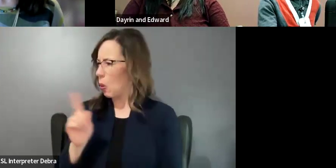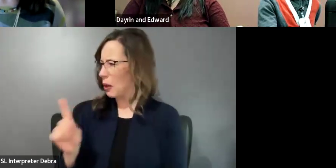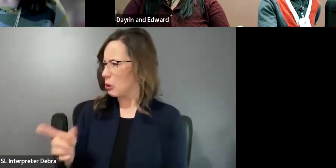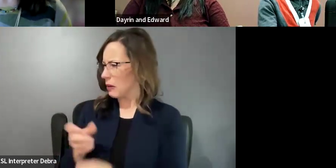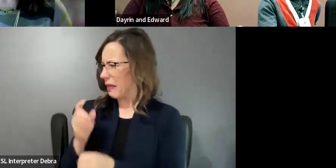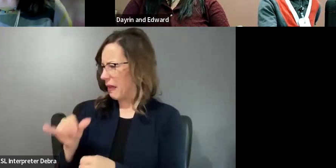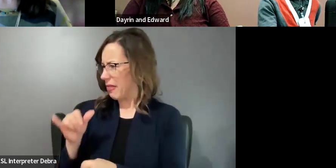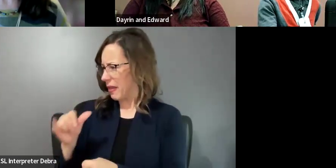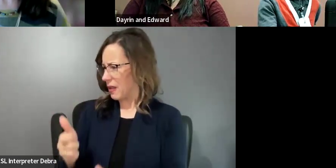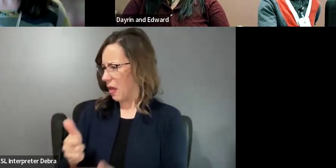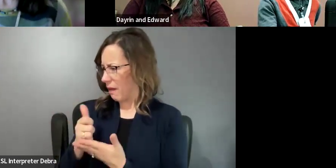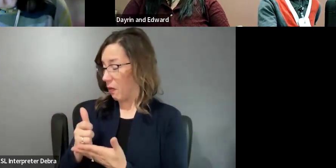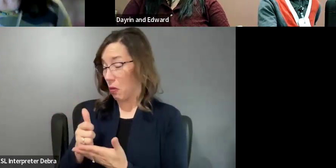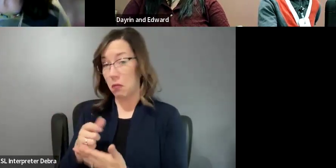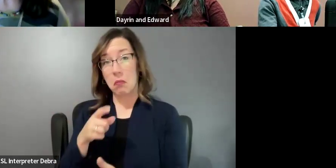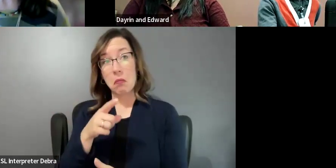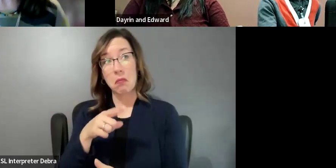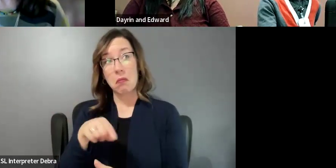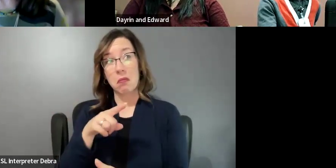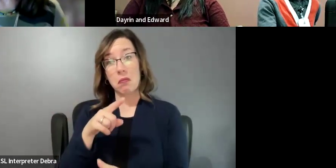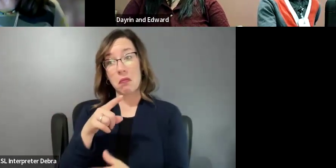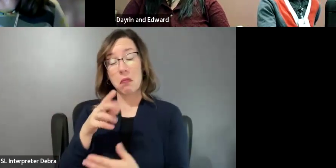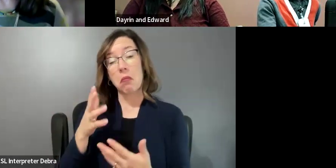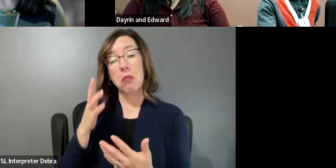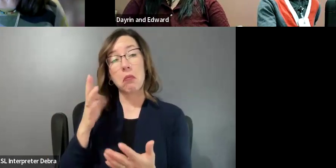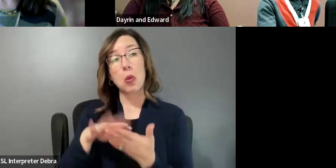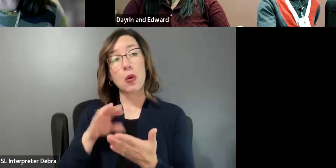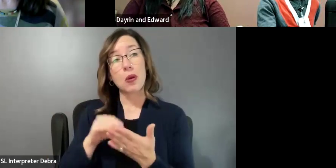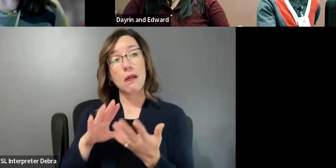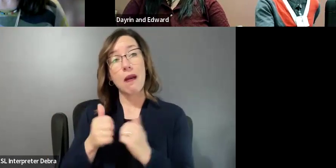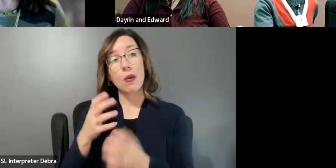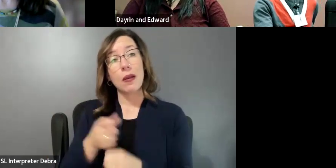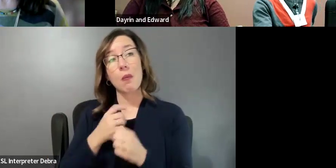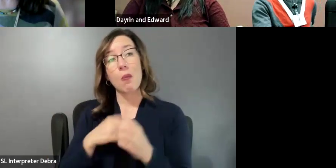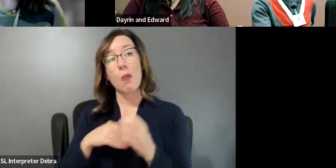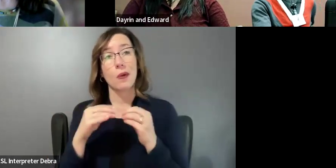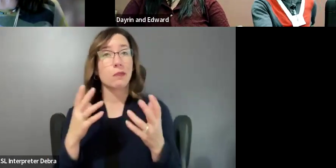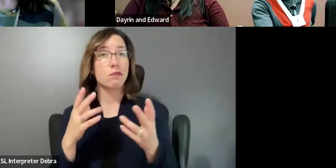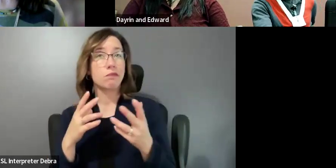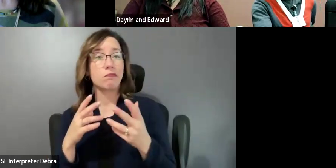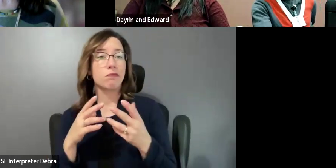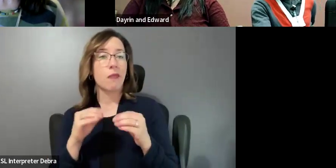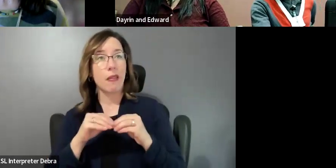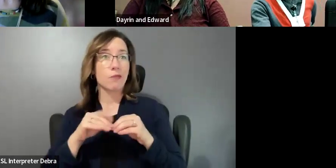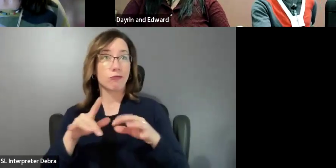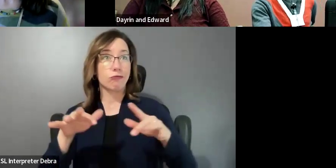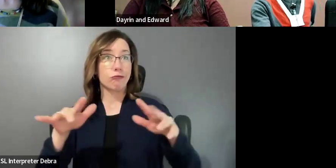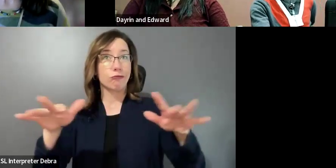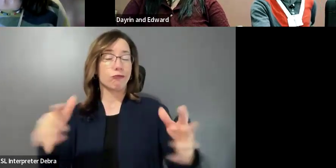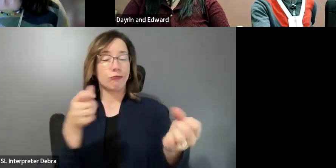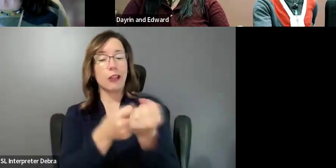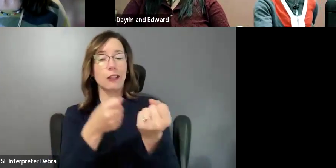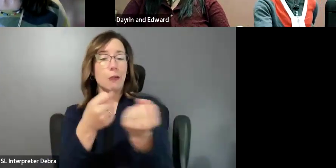helpful. And then they want to know how they can get some more of them, and just sort of groundswell of